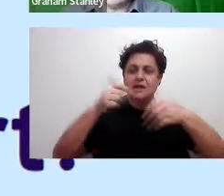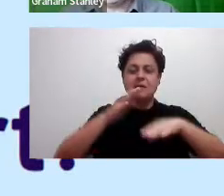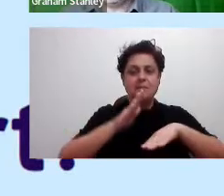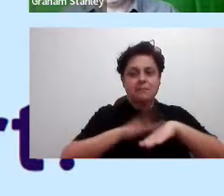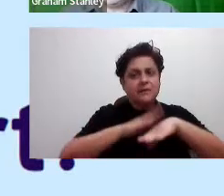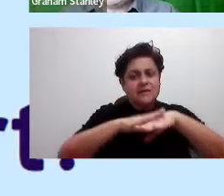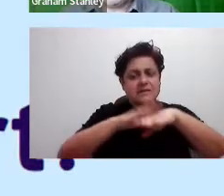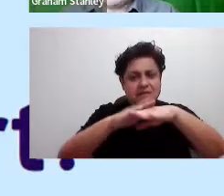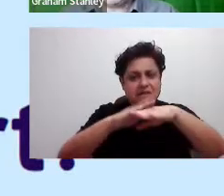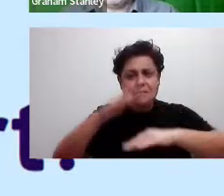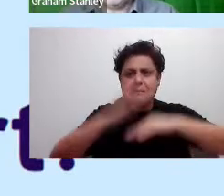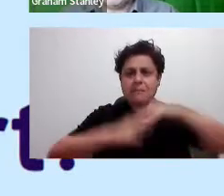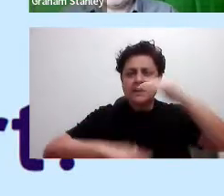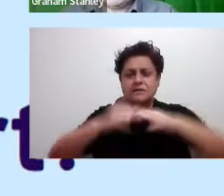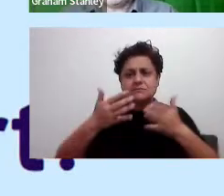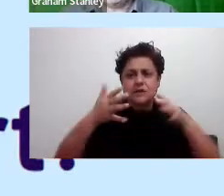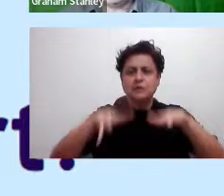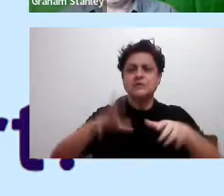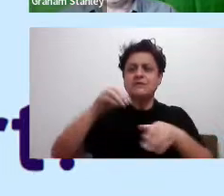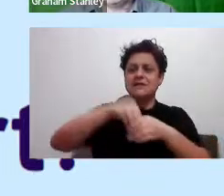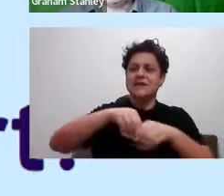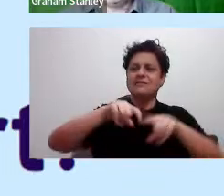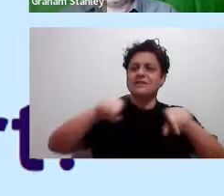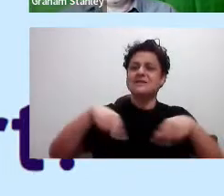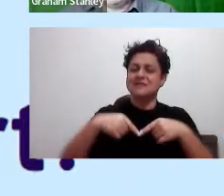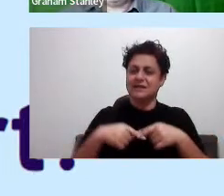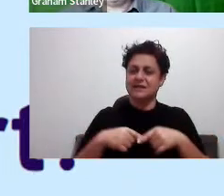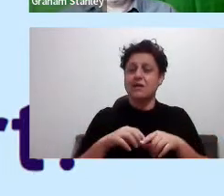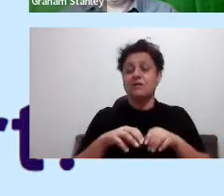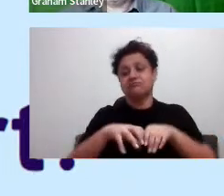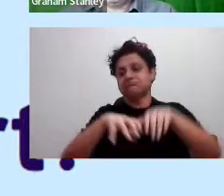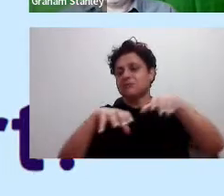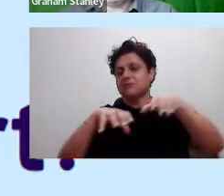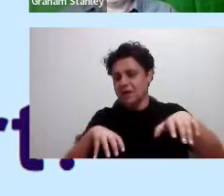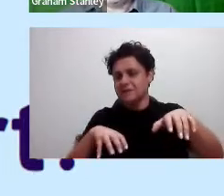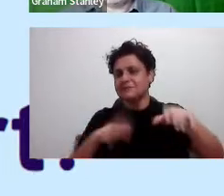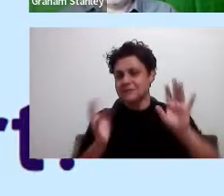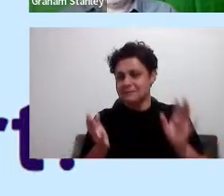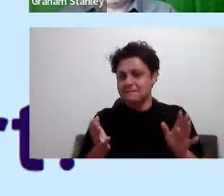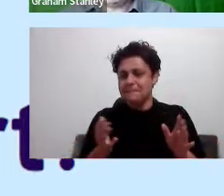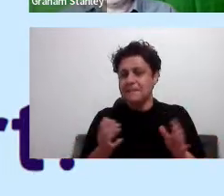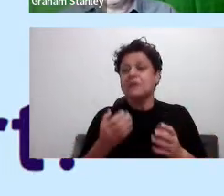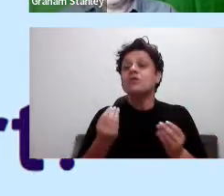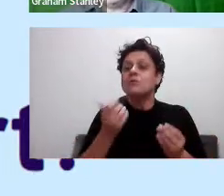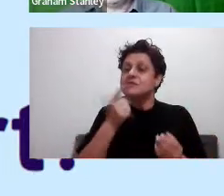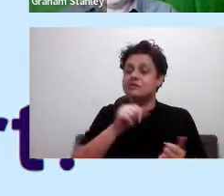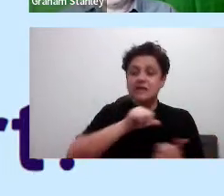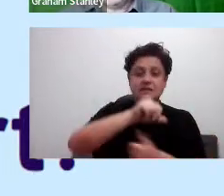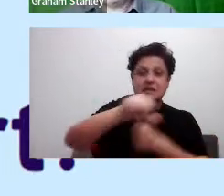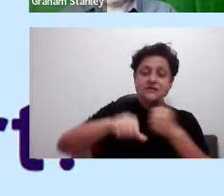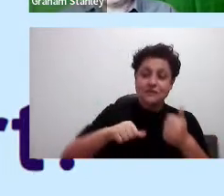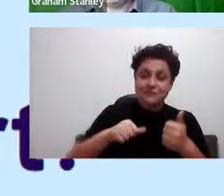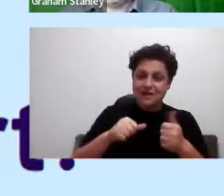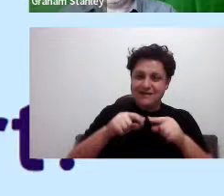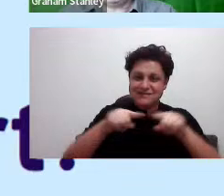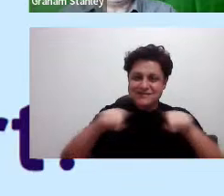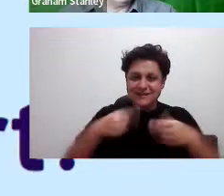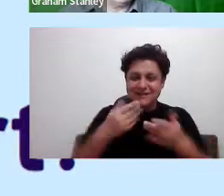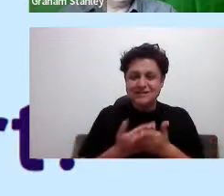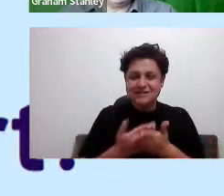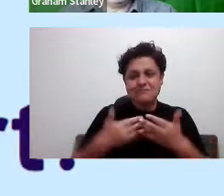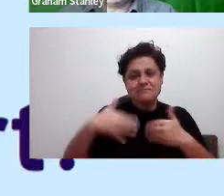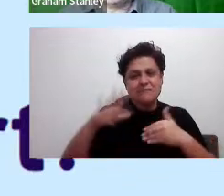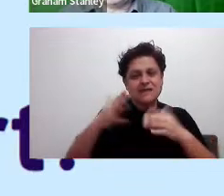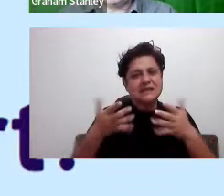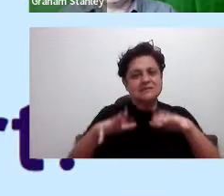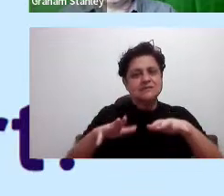think you can do to make your classroom more inclusive? Either just reflect on those for a moment, or, as I said before,